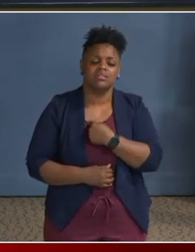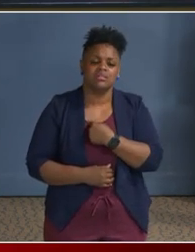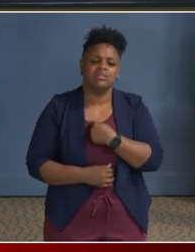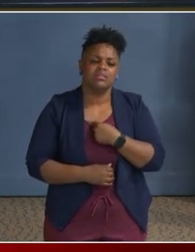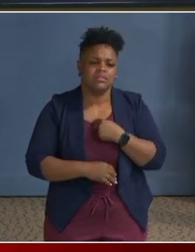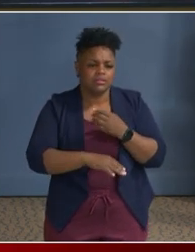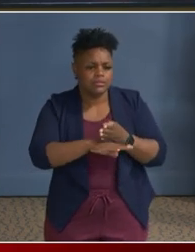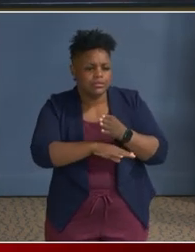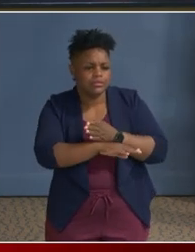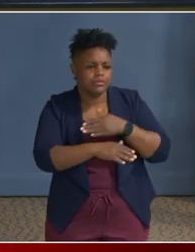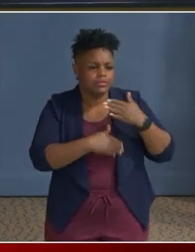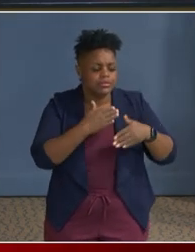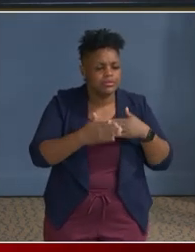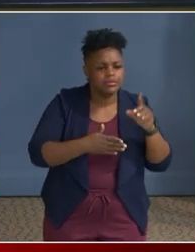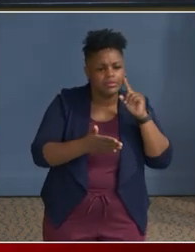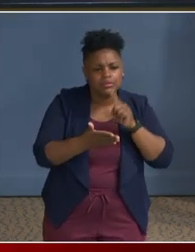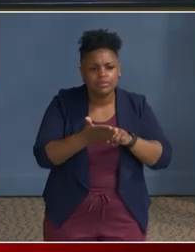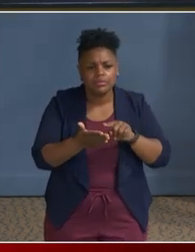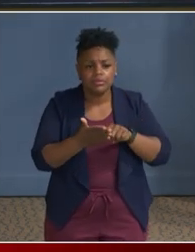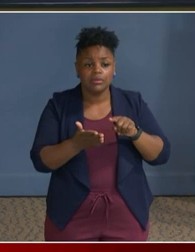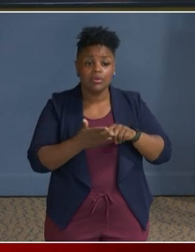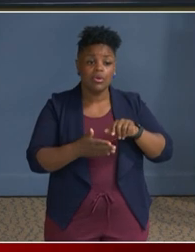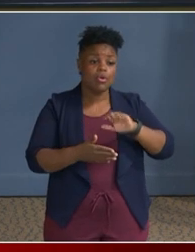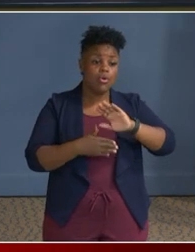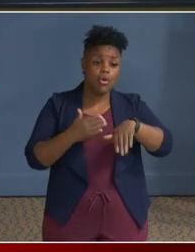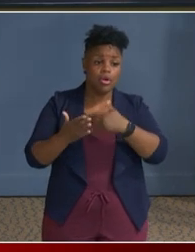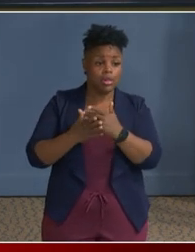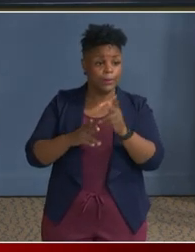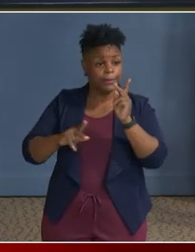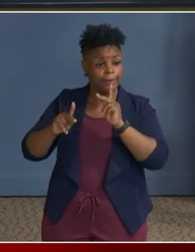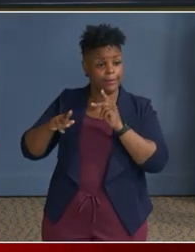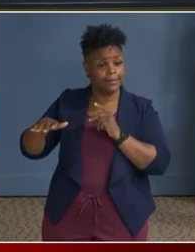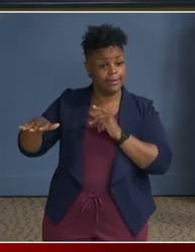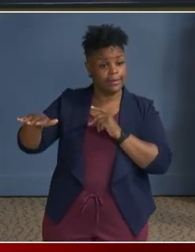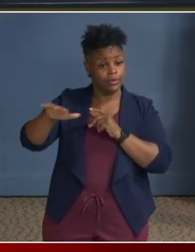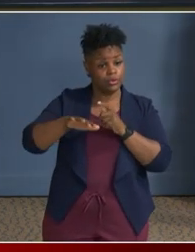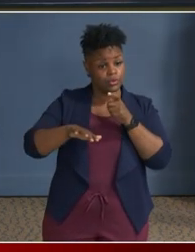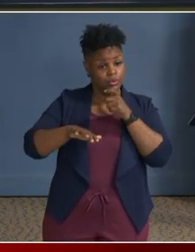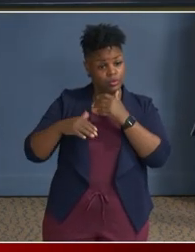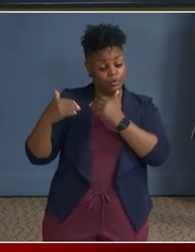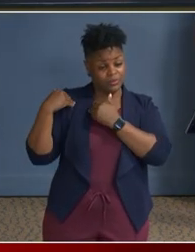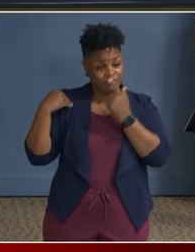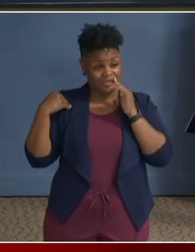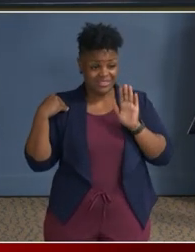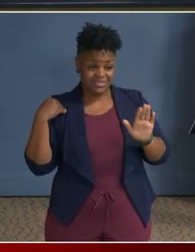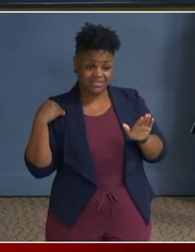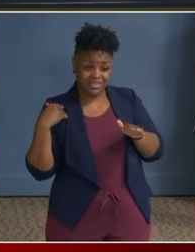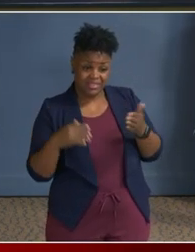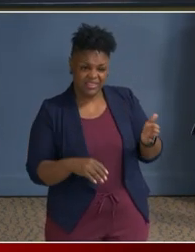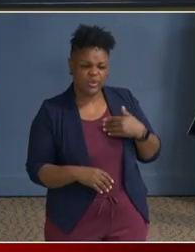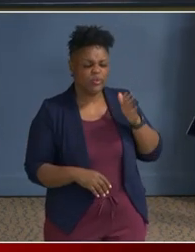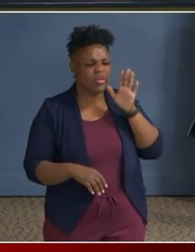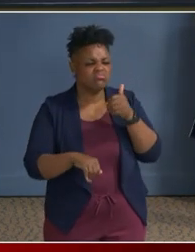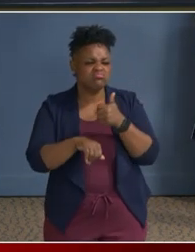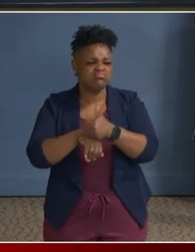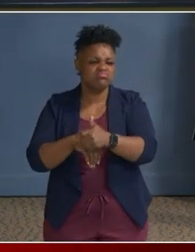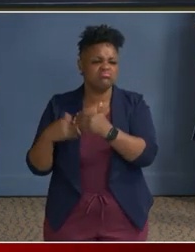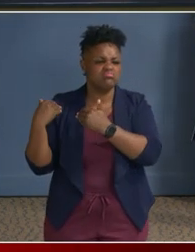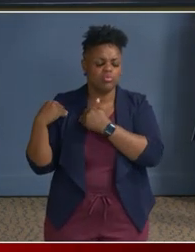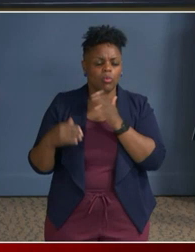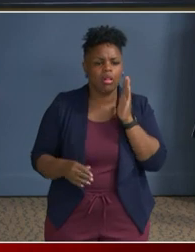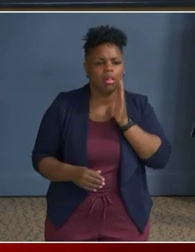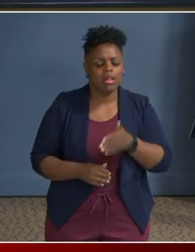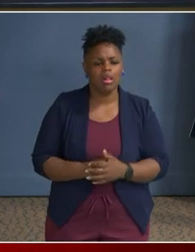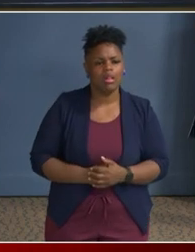We intend to hold all of the suspects that are responsible for this little boy's death accountable for